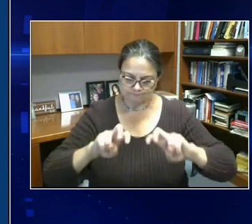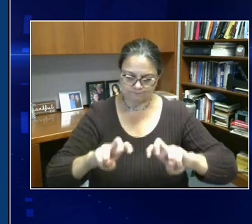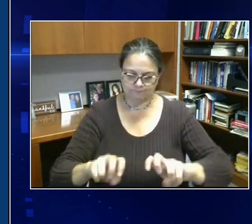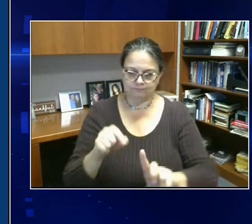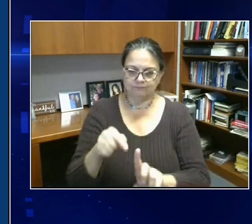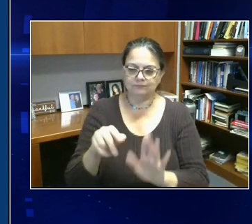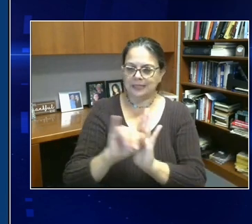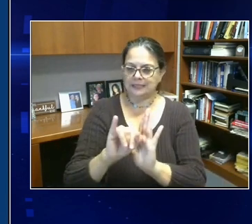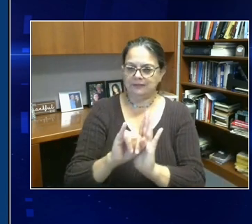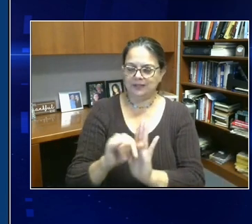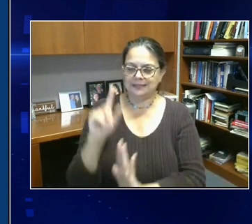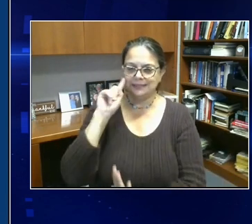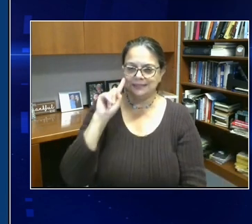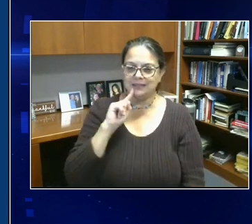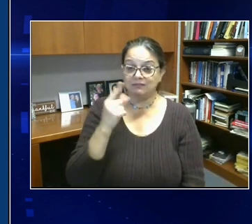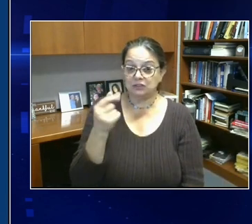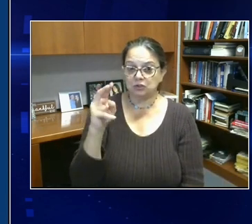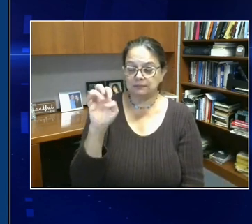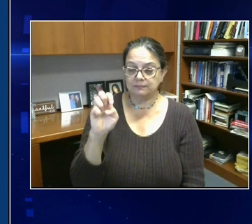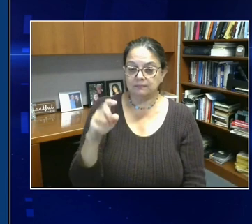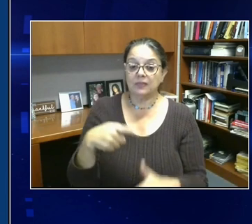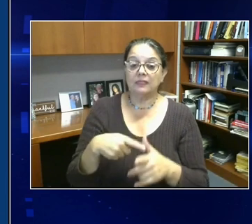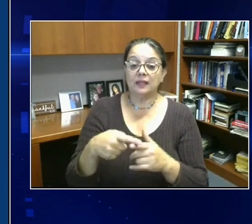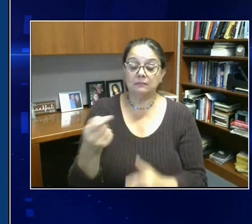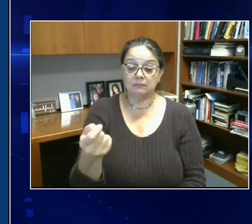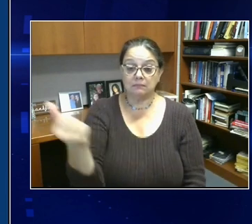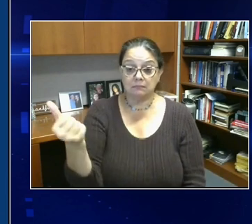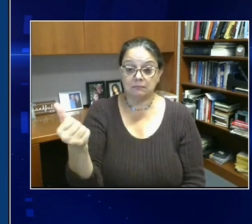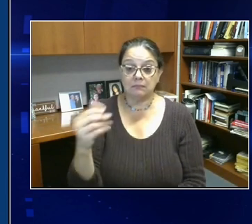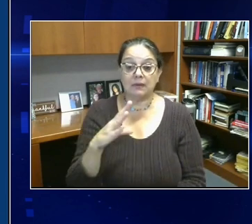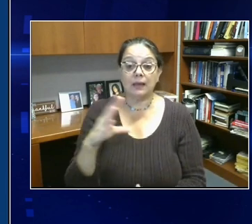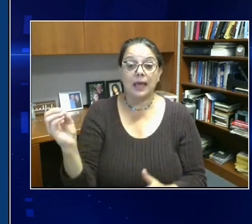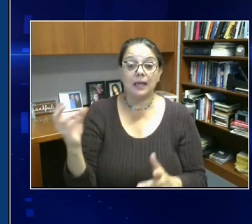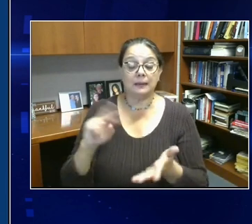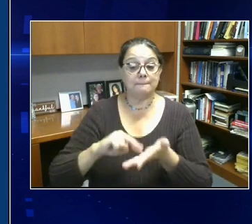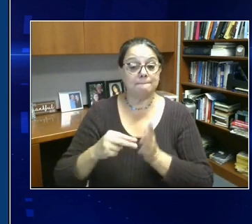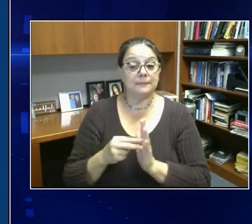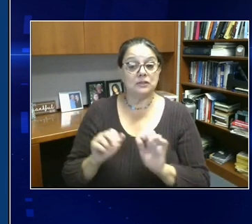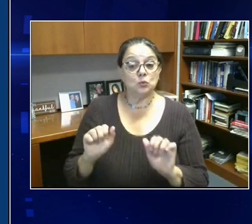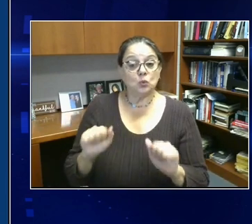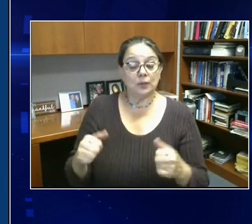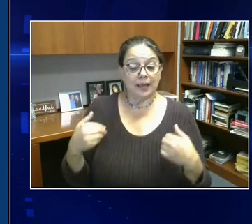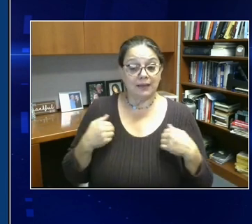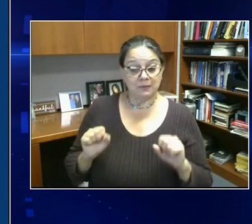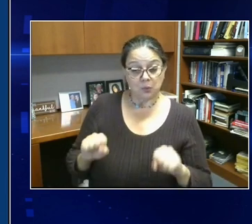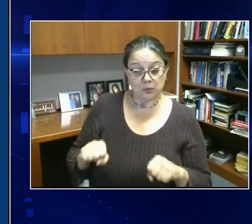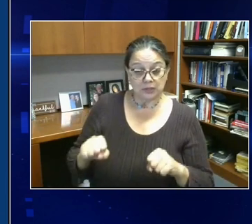is that those genes can be identified and deleted,